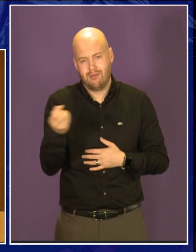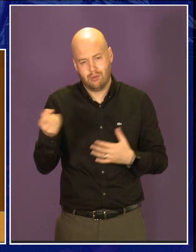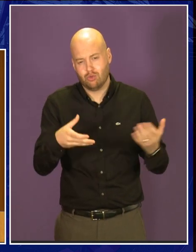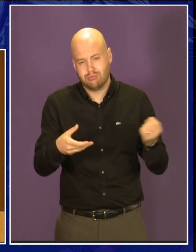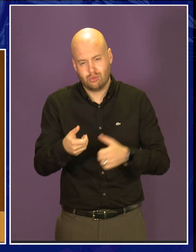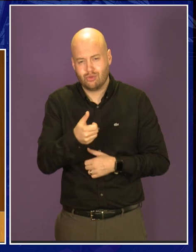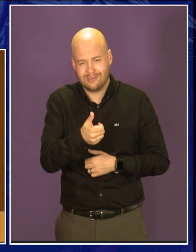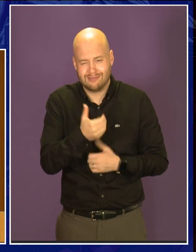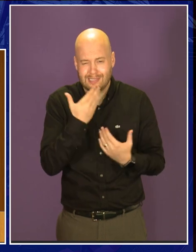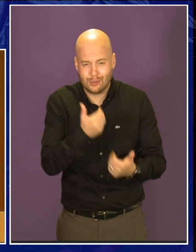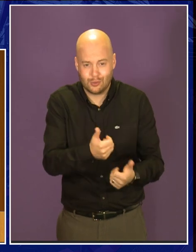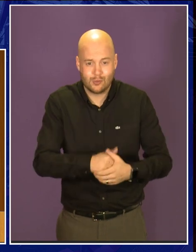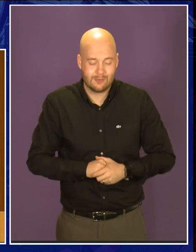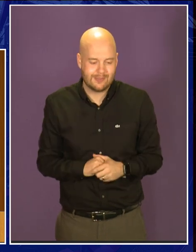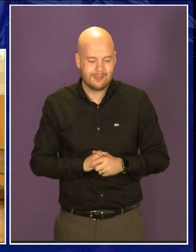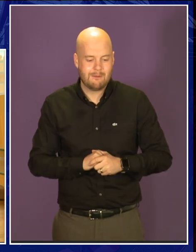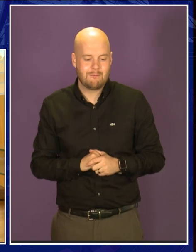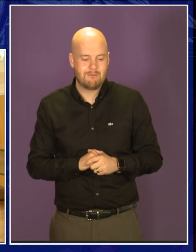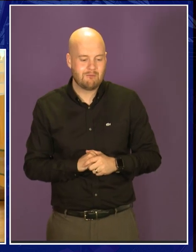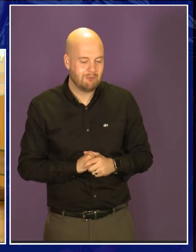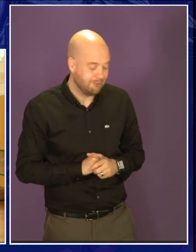to our summit. Thank you.